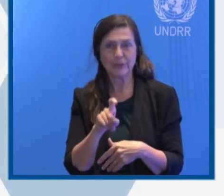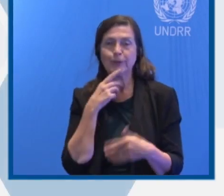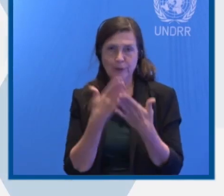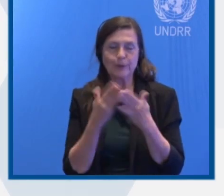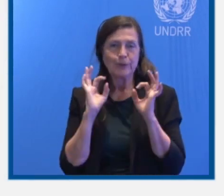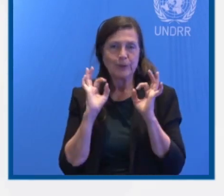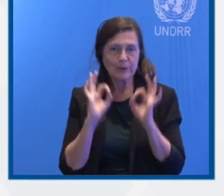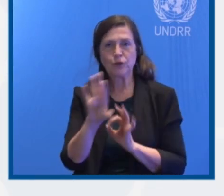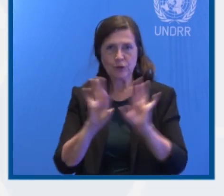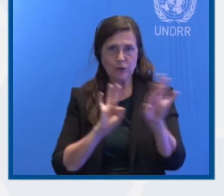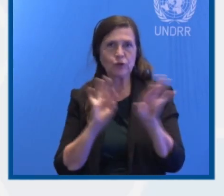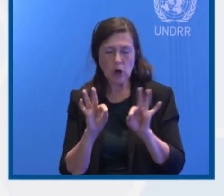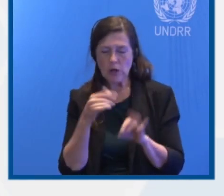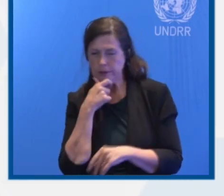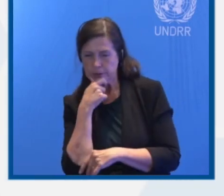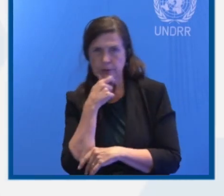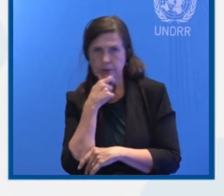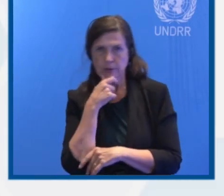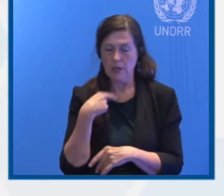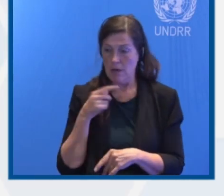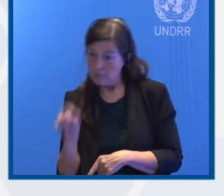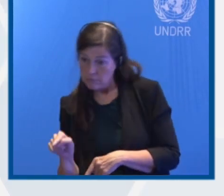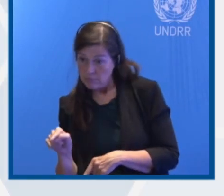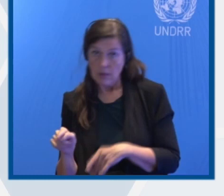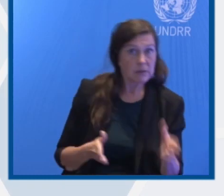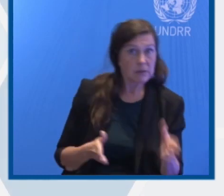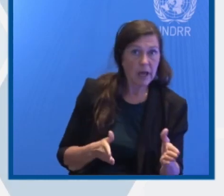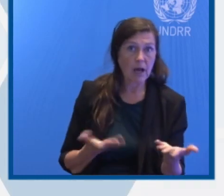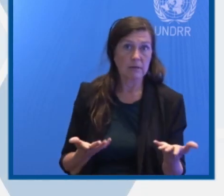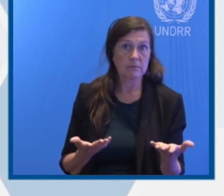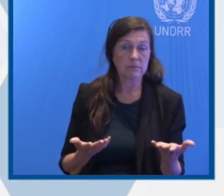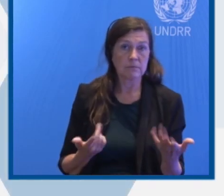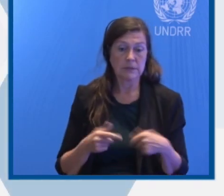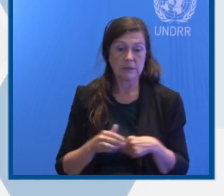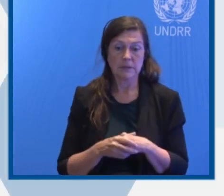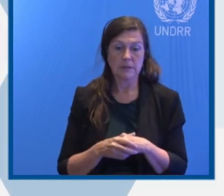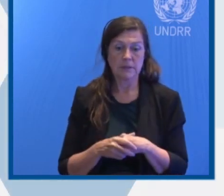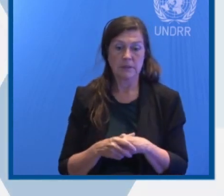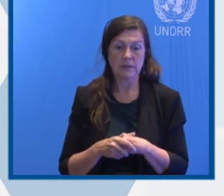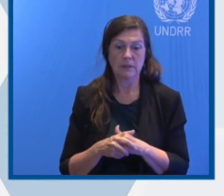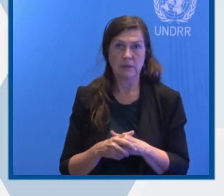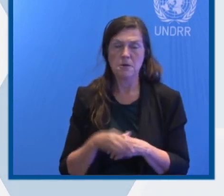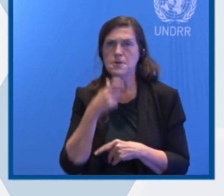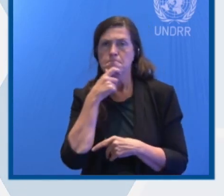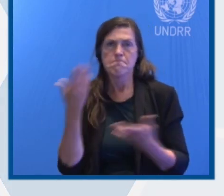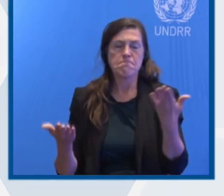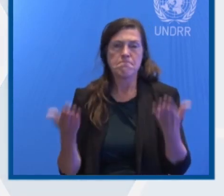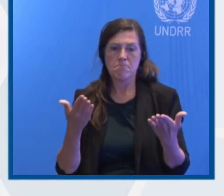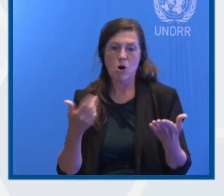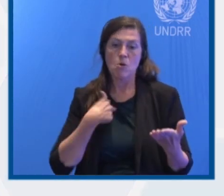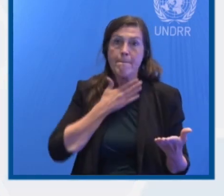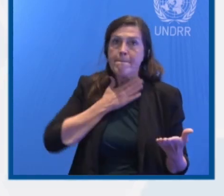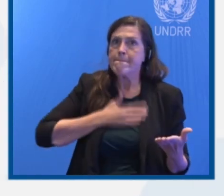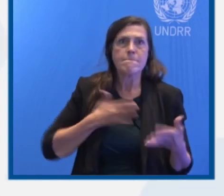choices to make. Do we build for things, understanding that they may